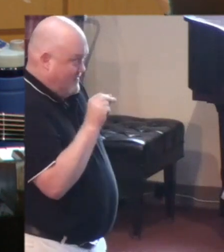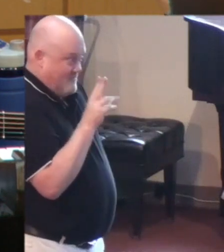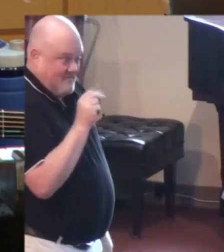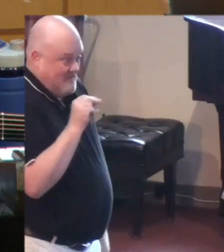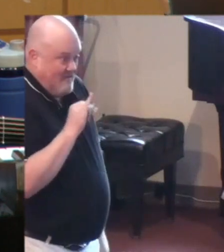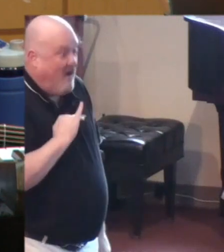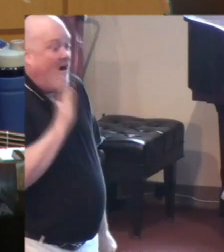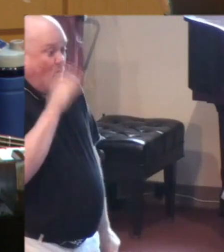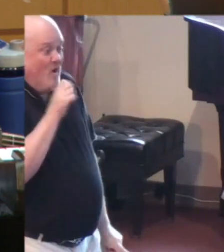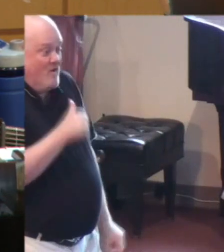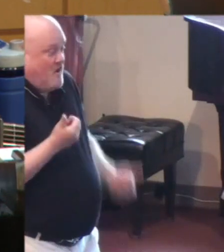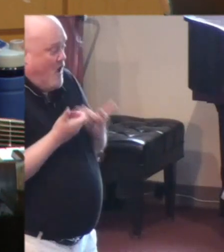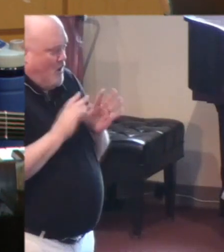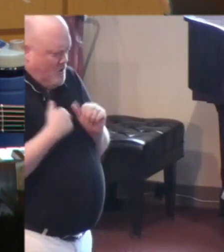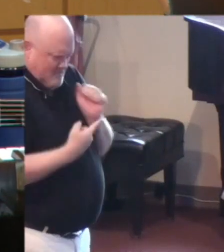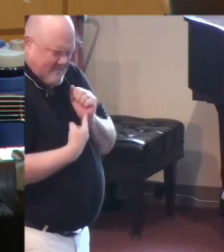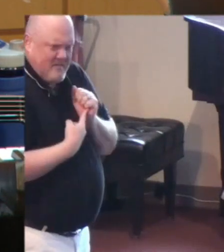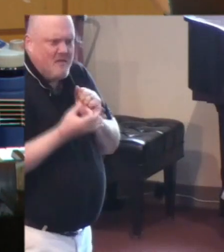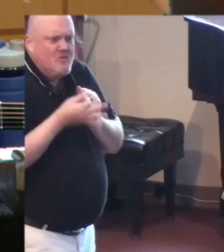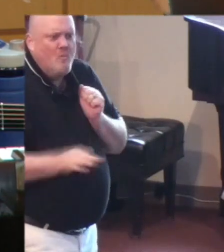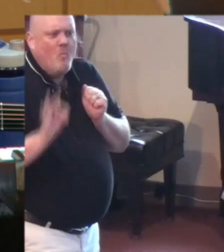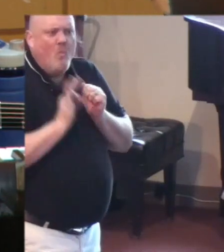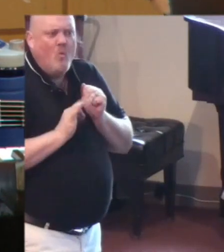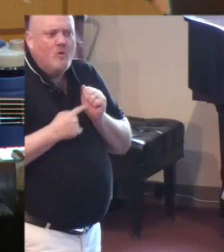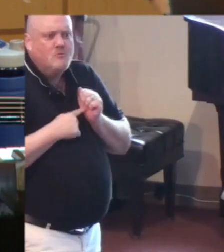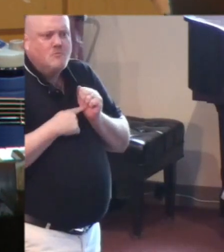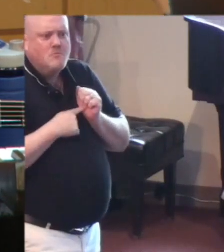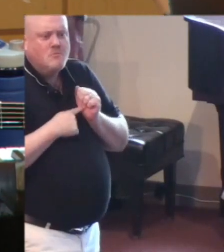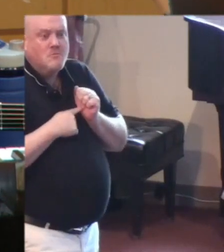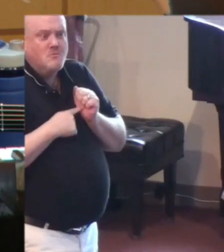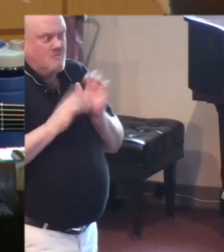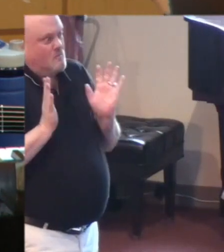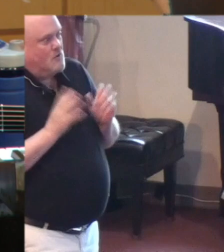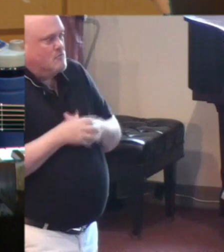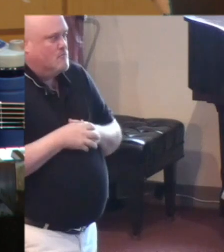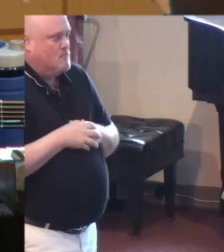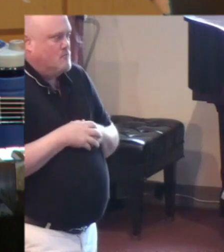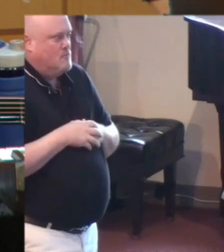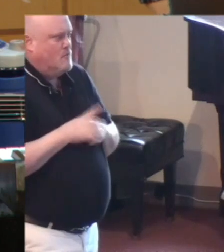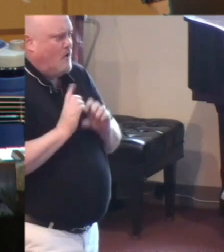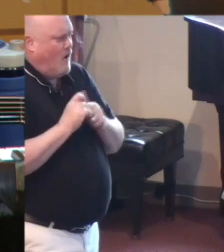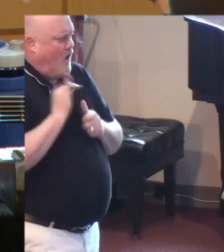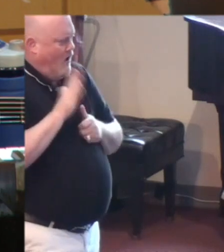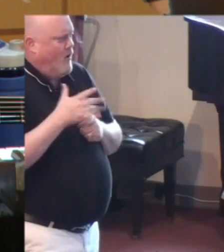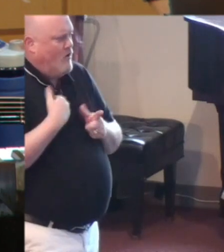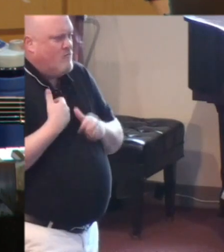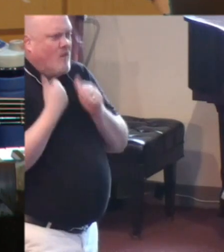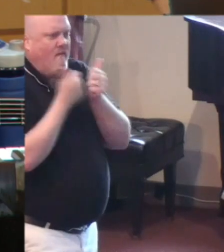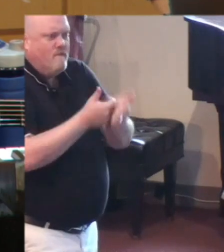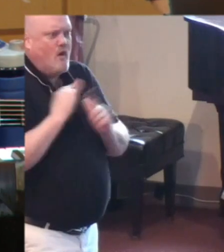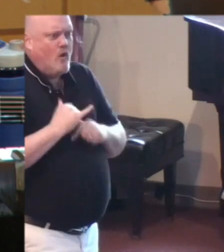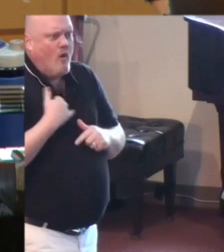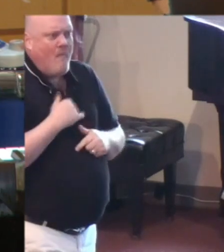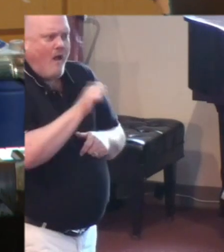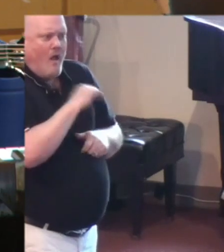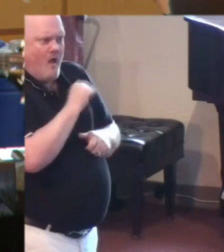I will not lose that important body part. I mean, how else would I be anal